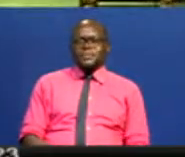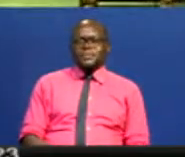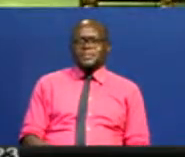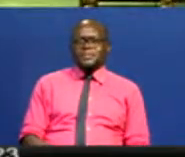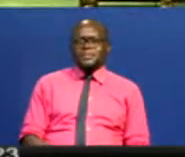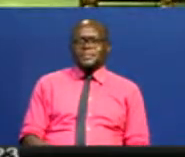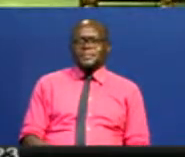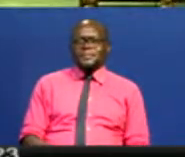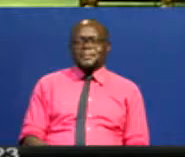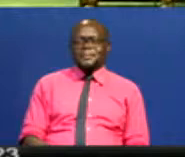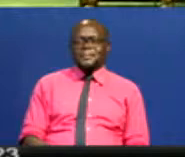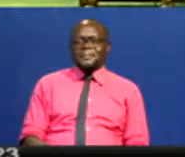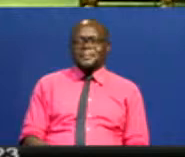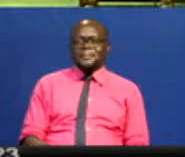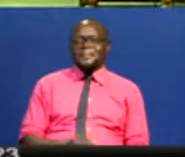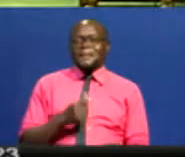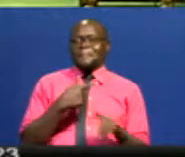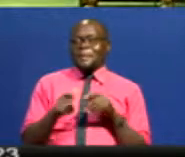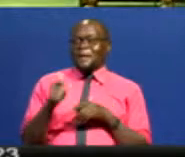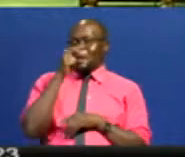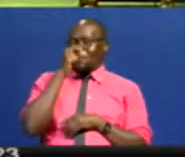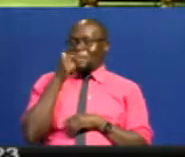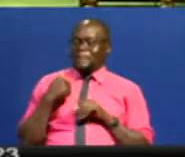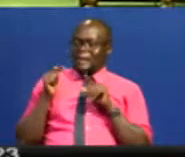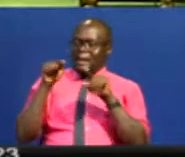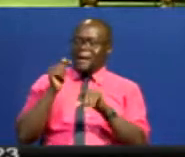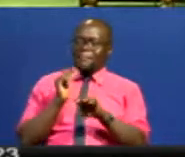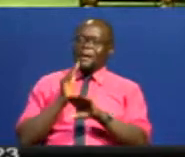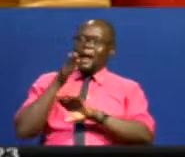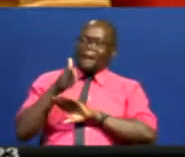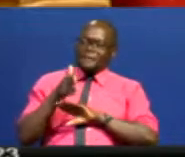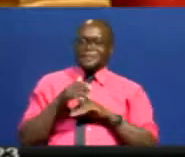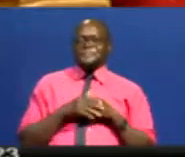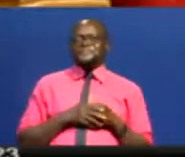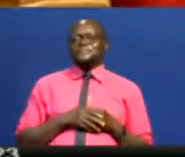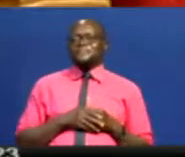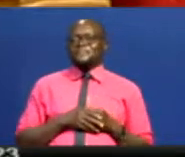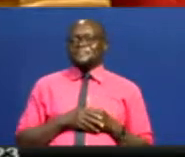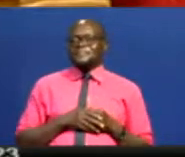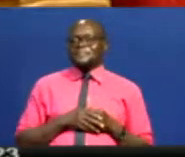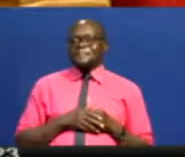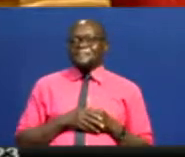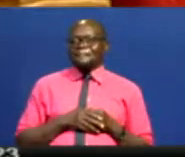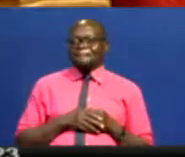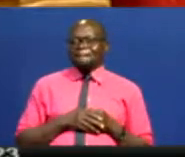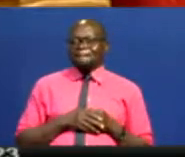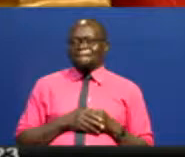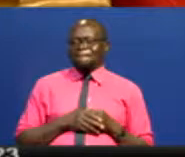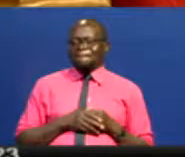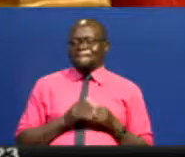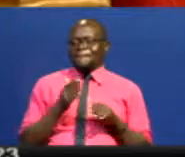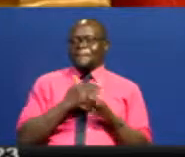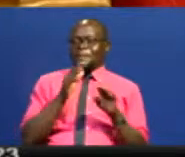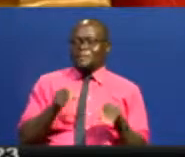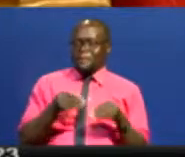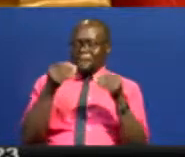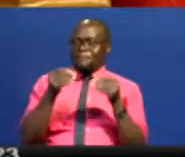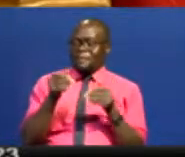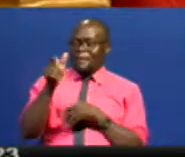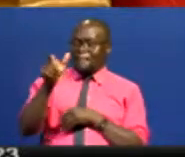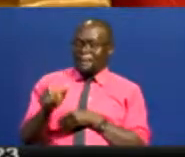But I wish you had come after me giving before giving Mulanya a